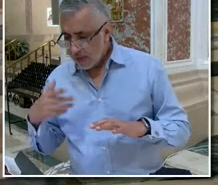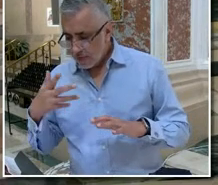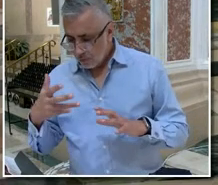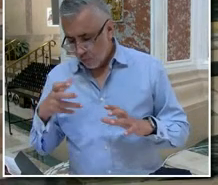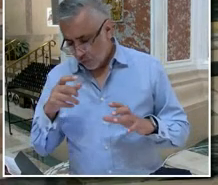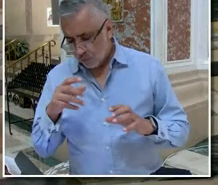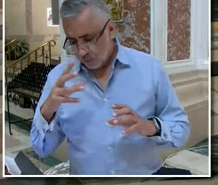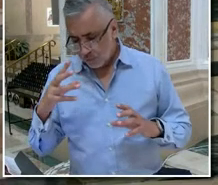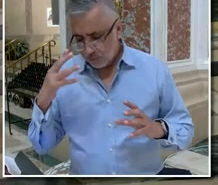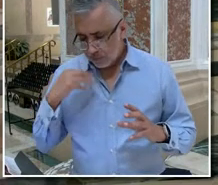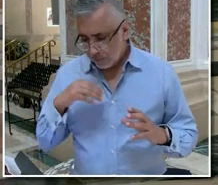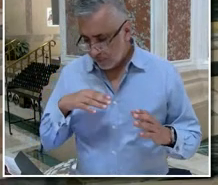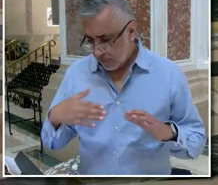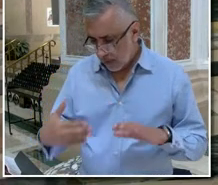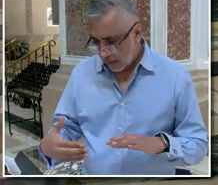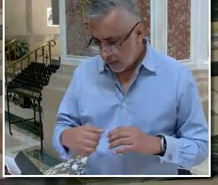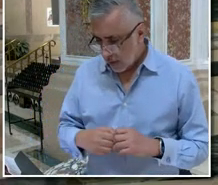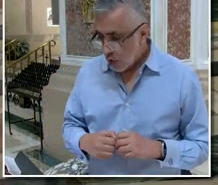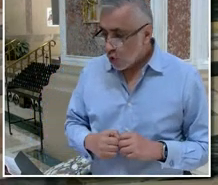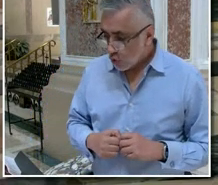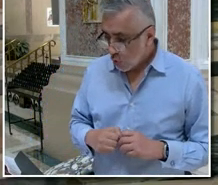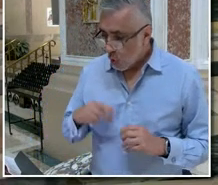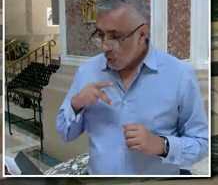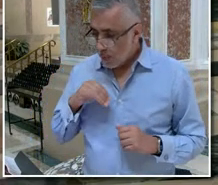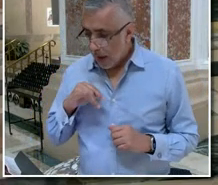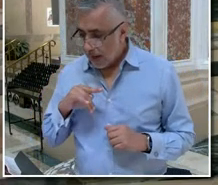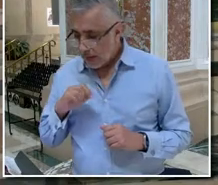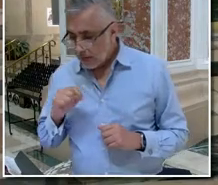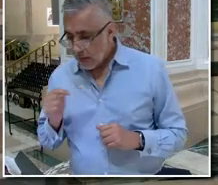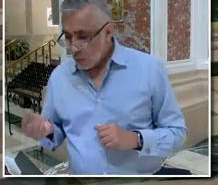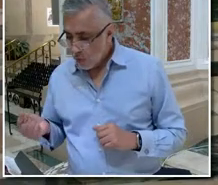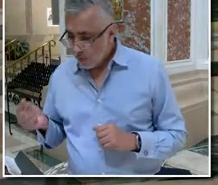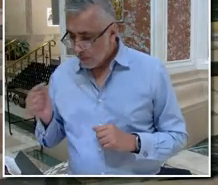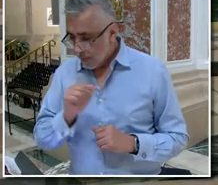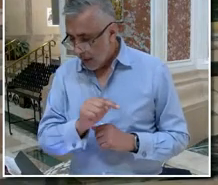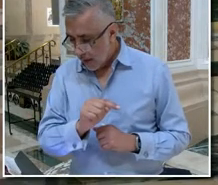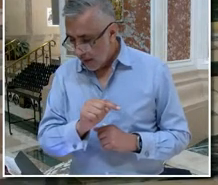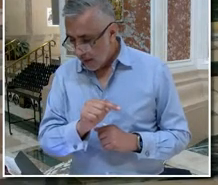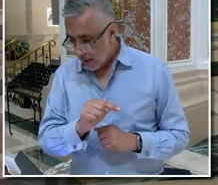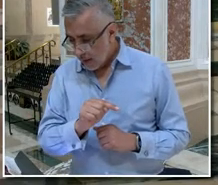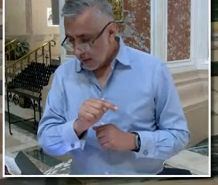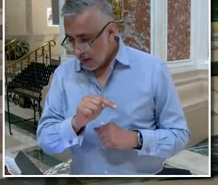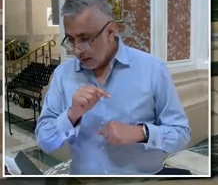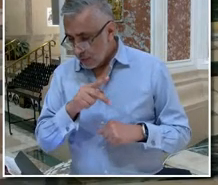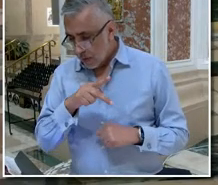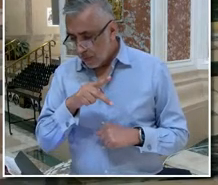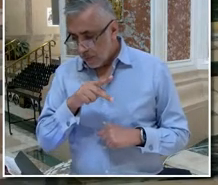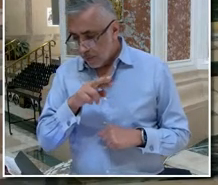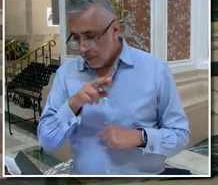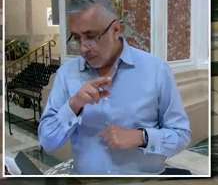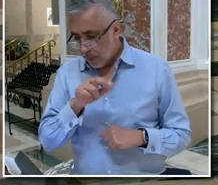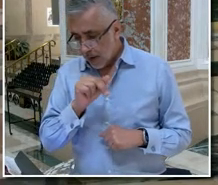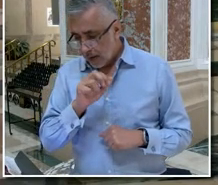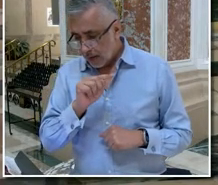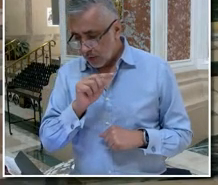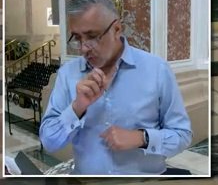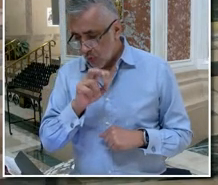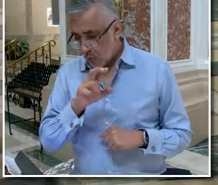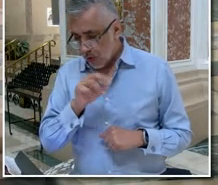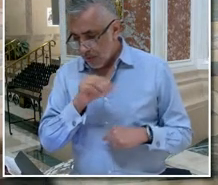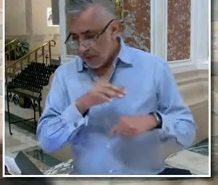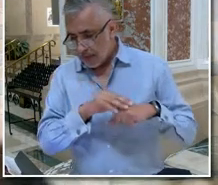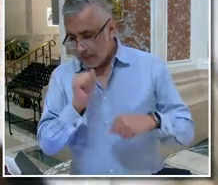die. So Pilate went back into the praetorium and summoned Jesus and said to